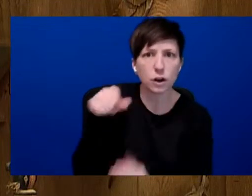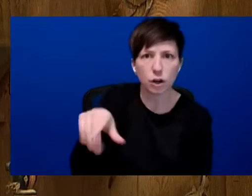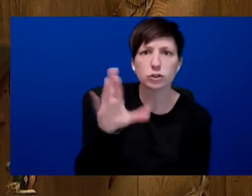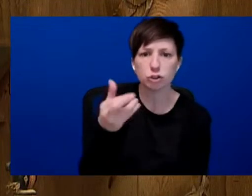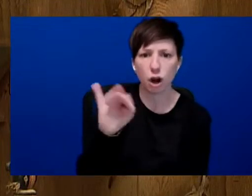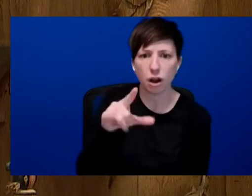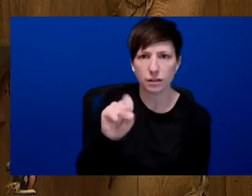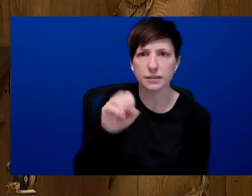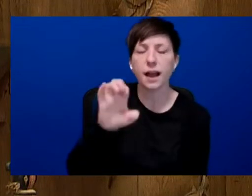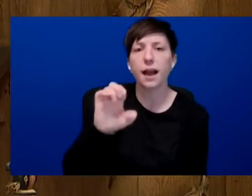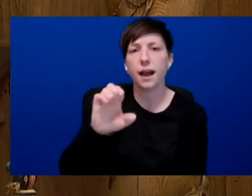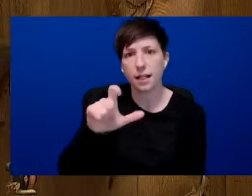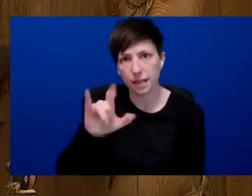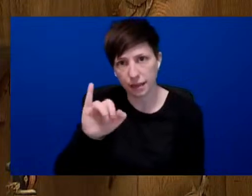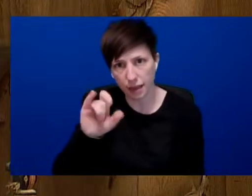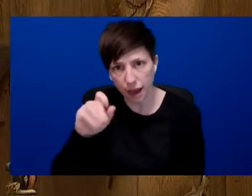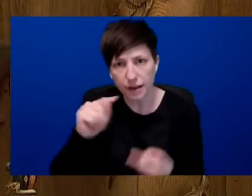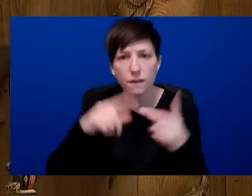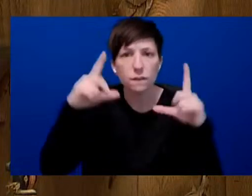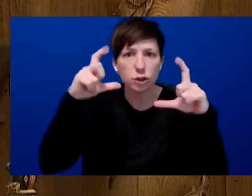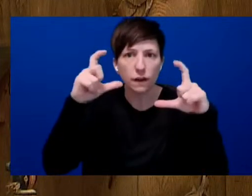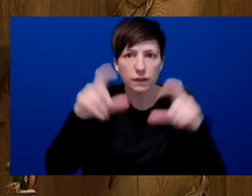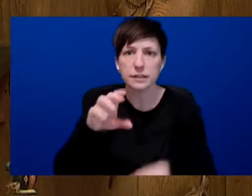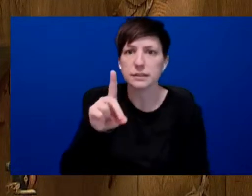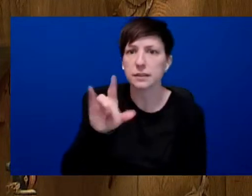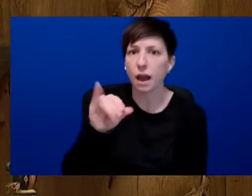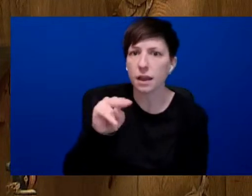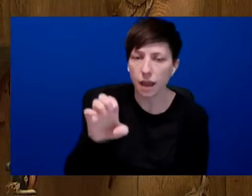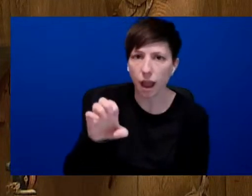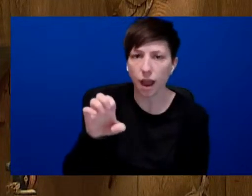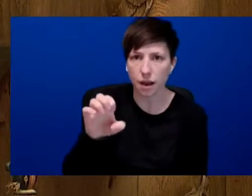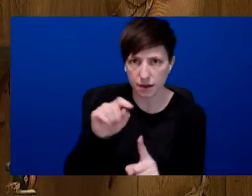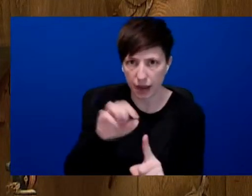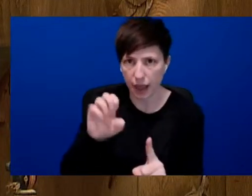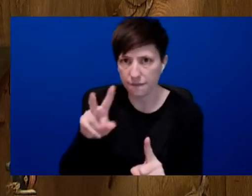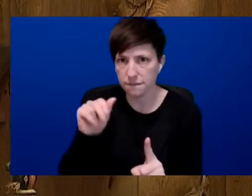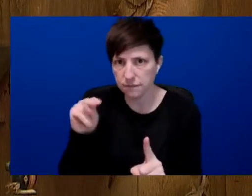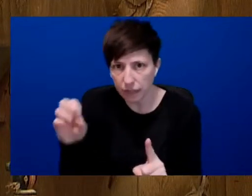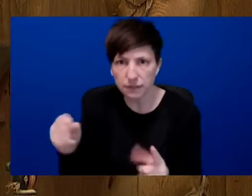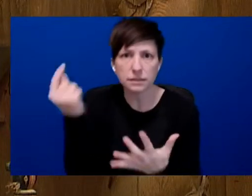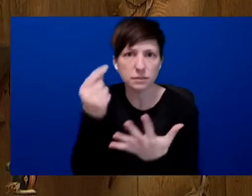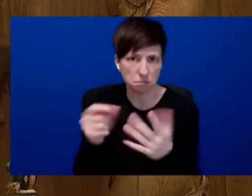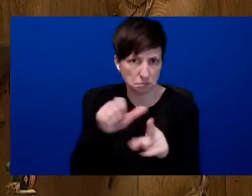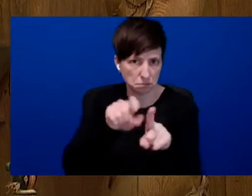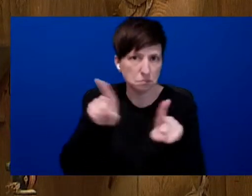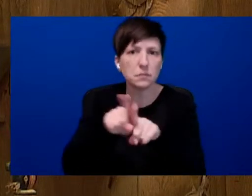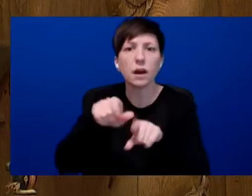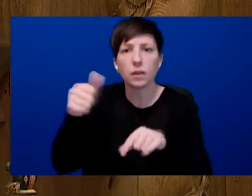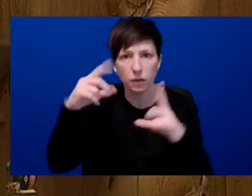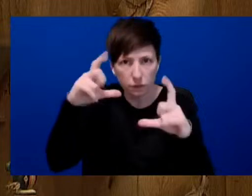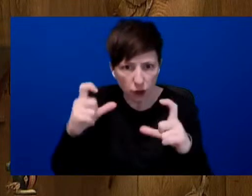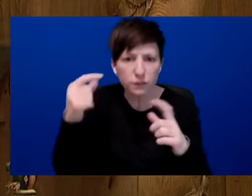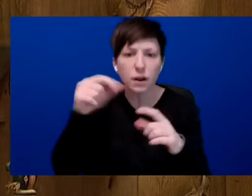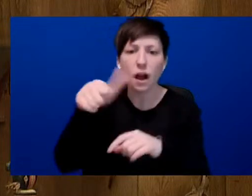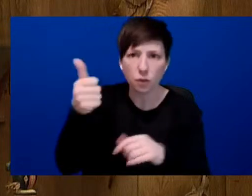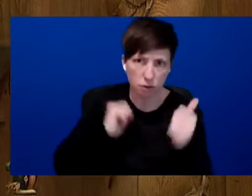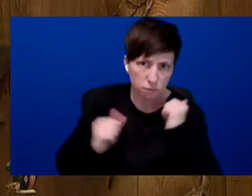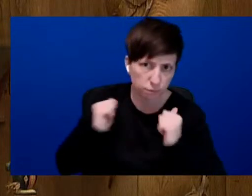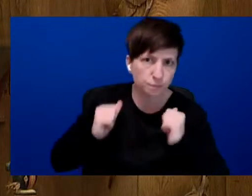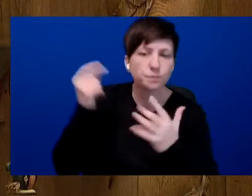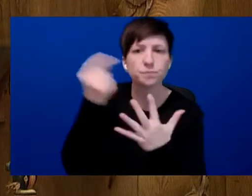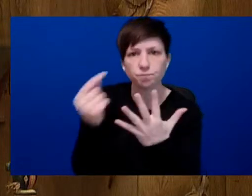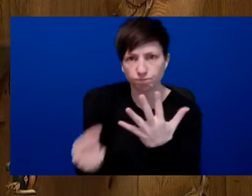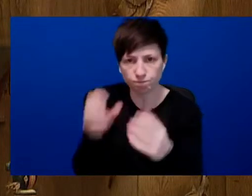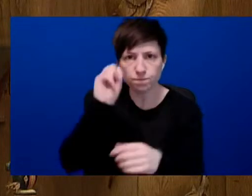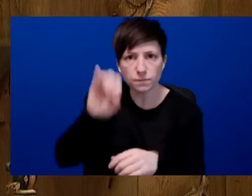Diane Evans, as we do entertainers Bill Hosey, Chad Allen, Jason Hoover, and actor Carl Weathers, who